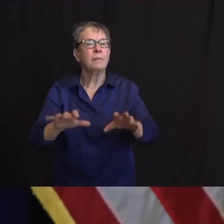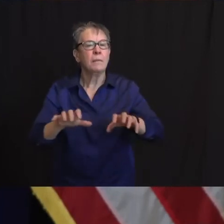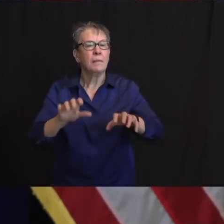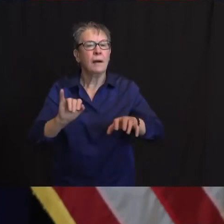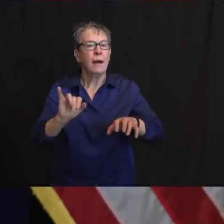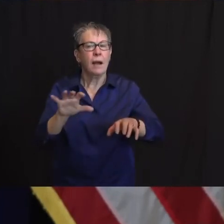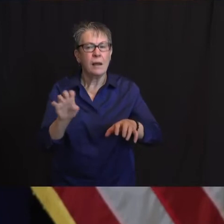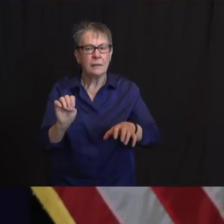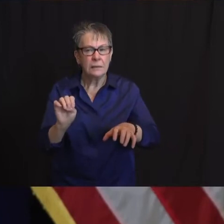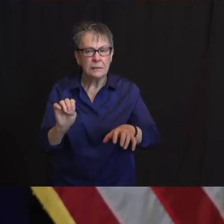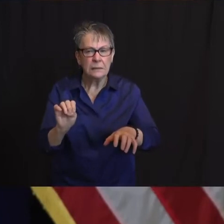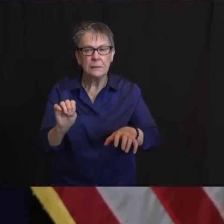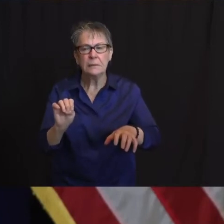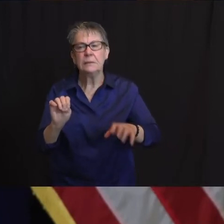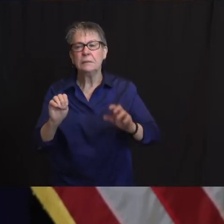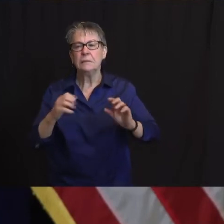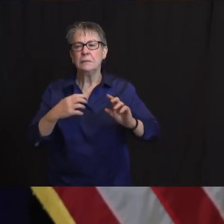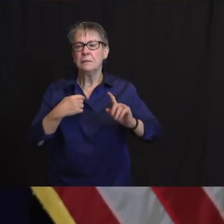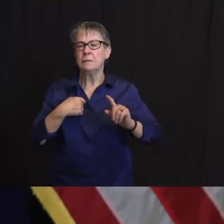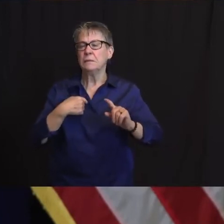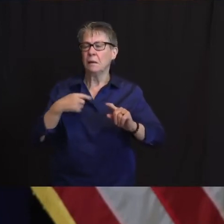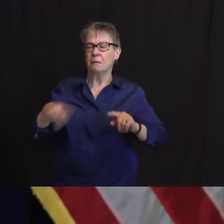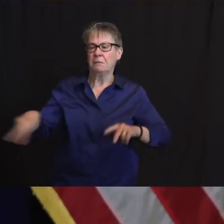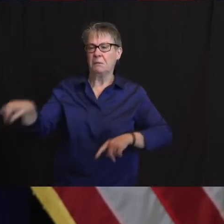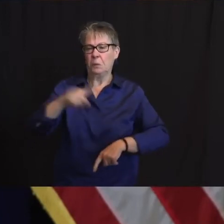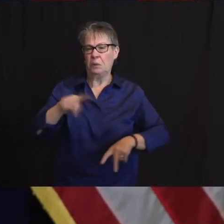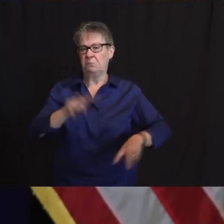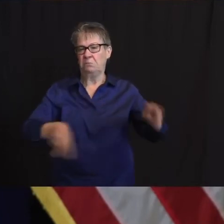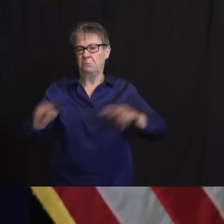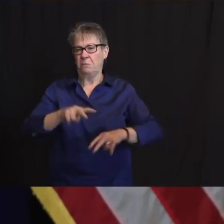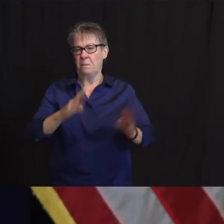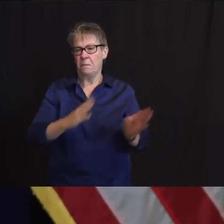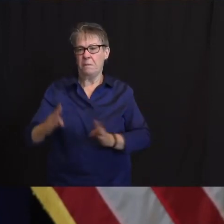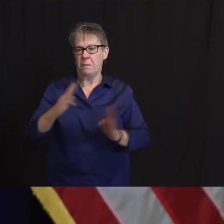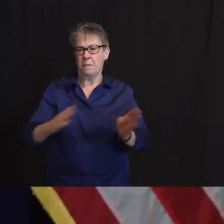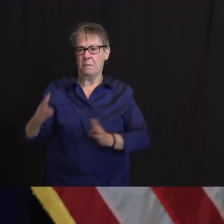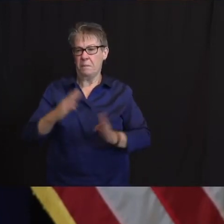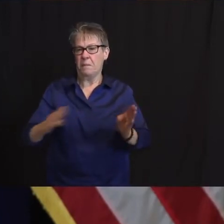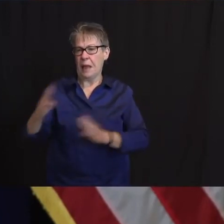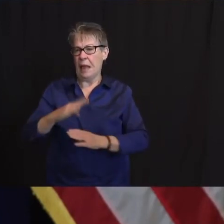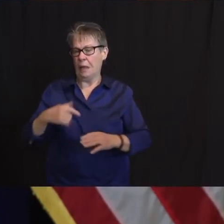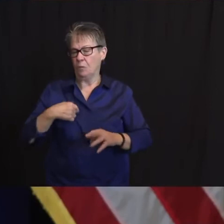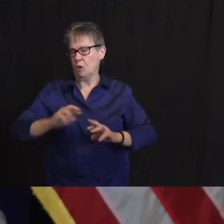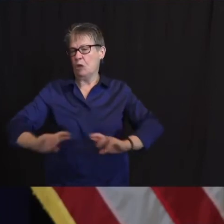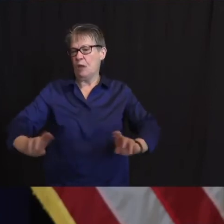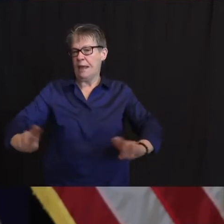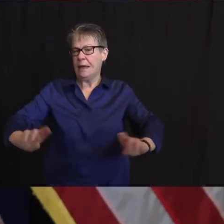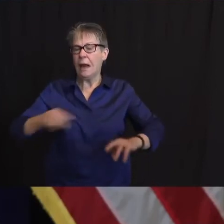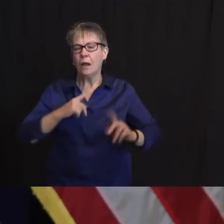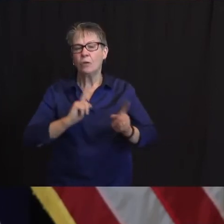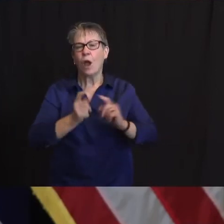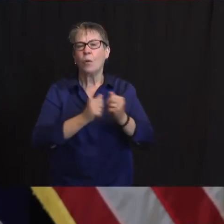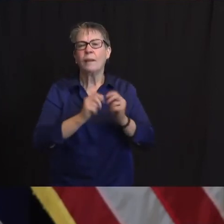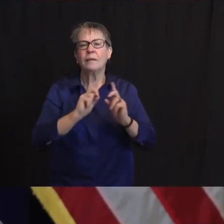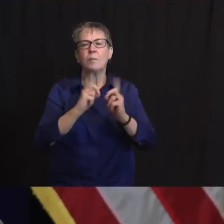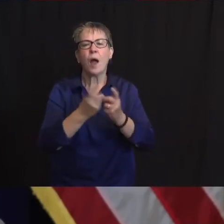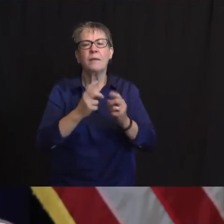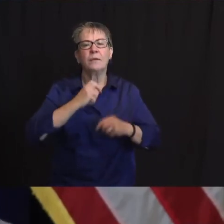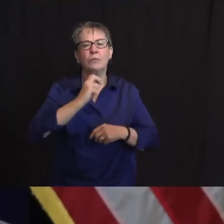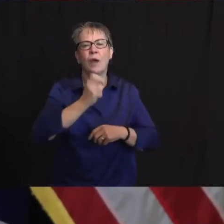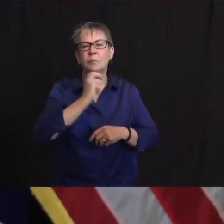and we'll be on with DOT, their operations folks, and Commissioner Schicchetti's team this afternoon and through the